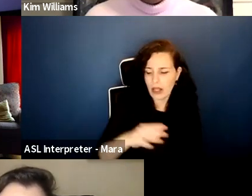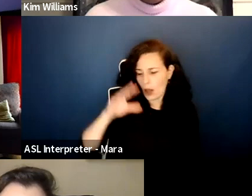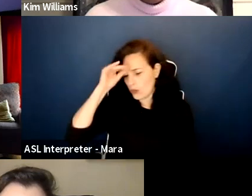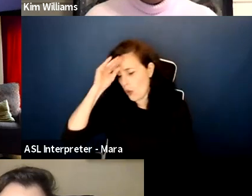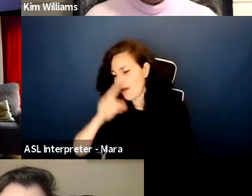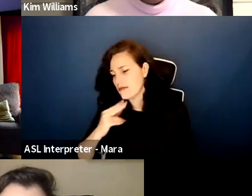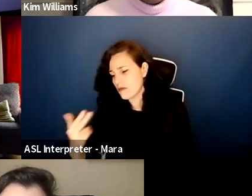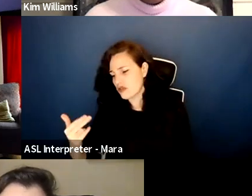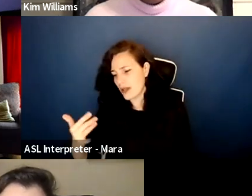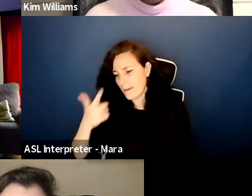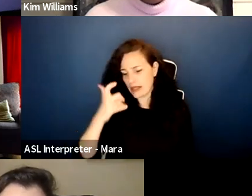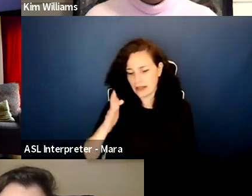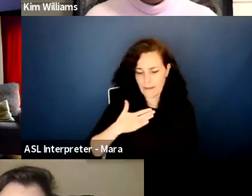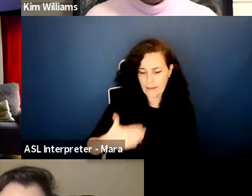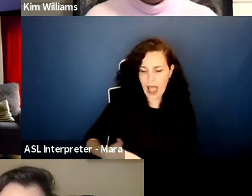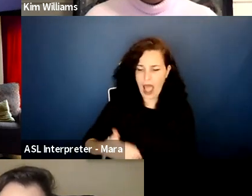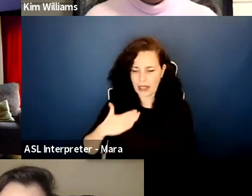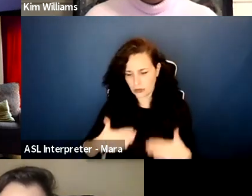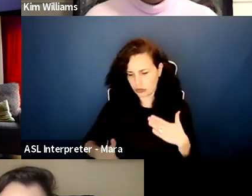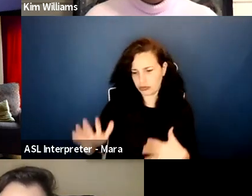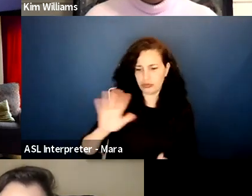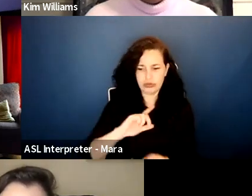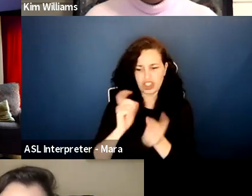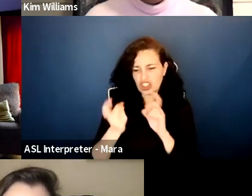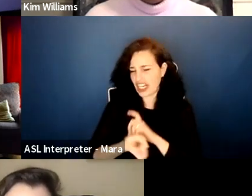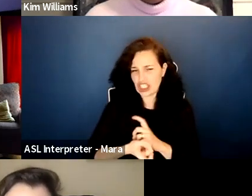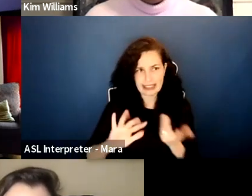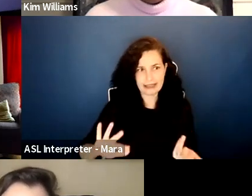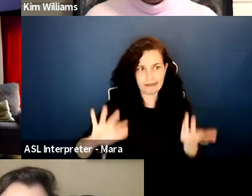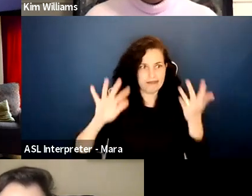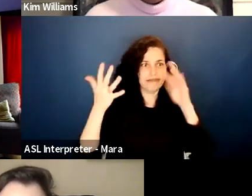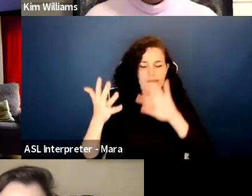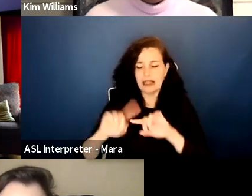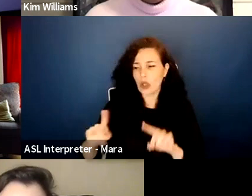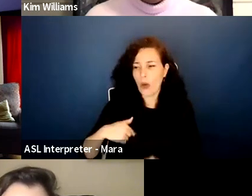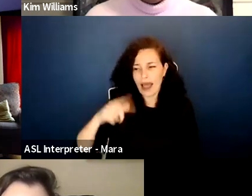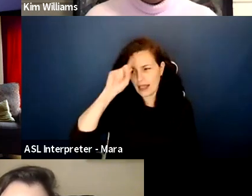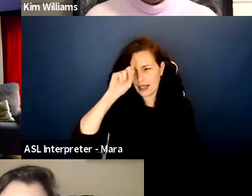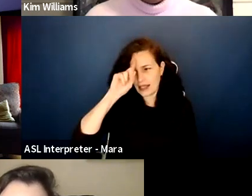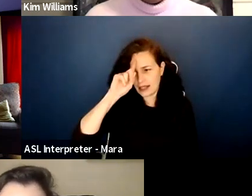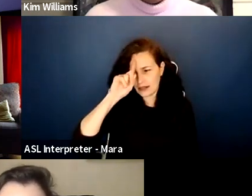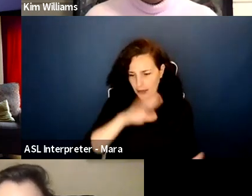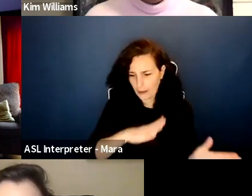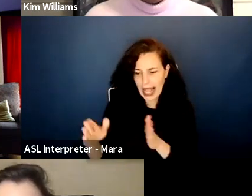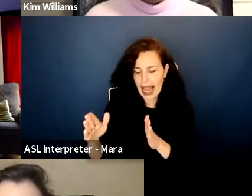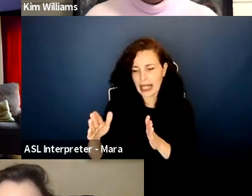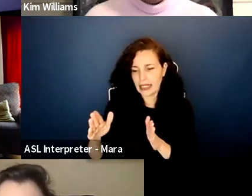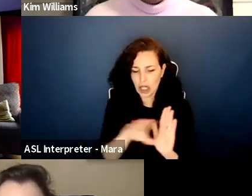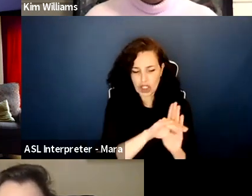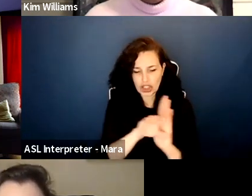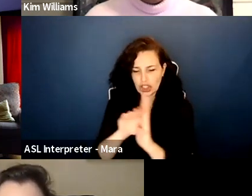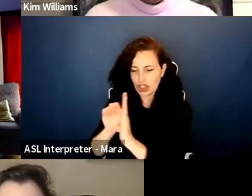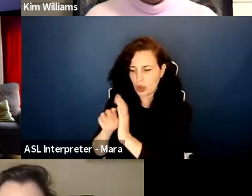of the changes in their bodies. Like, it's just chaos. And I think that when you're planning a shoot and you have a